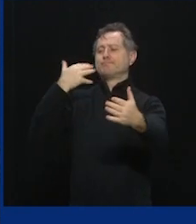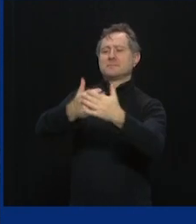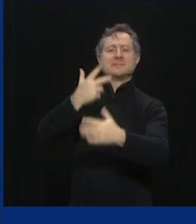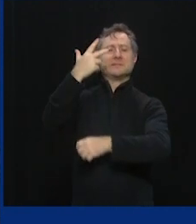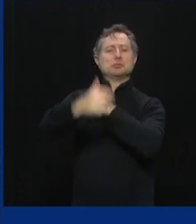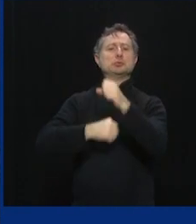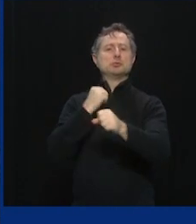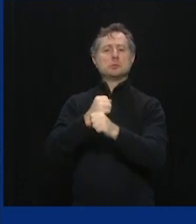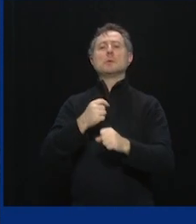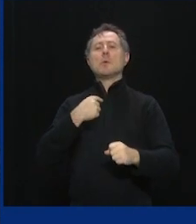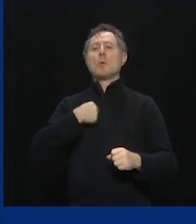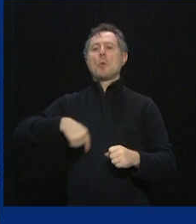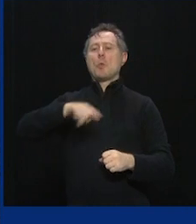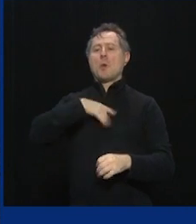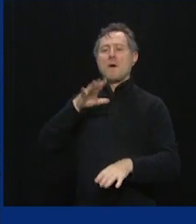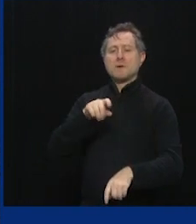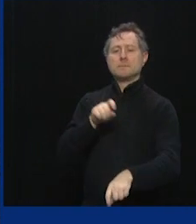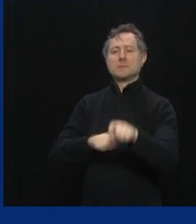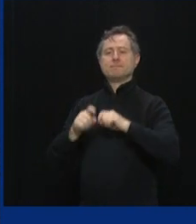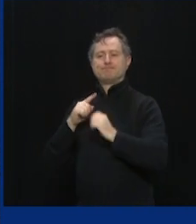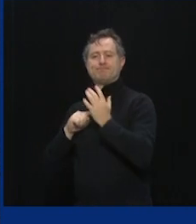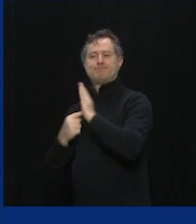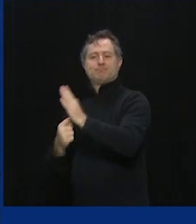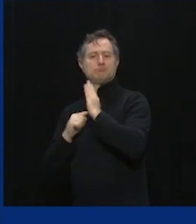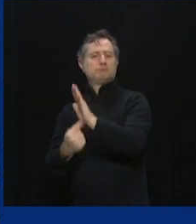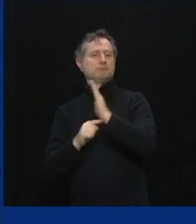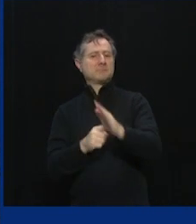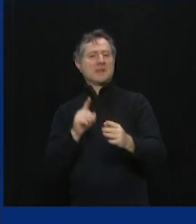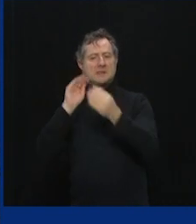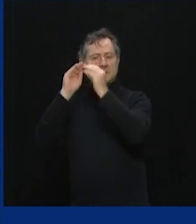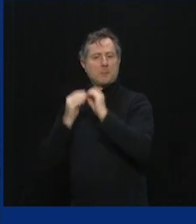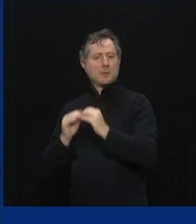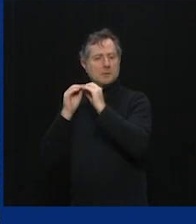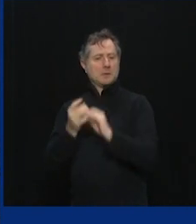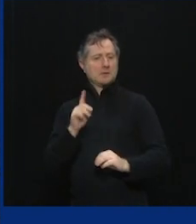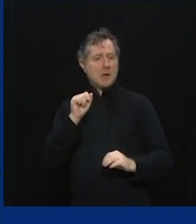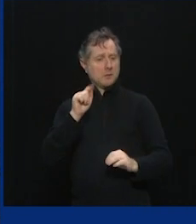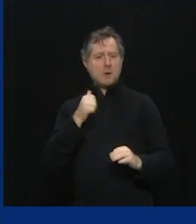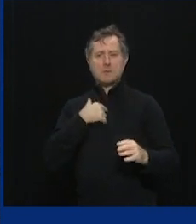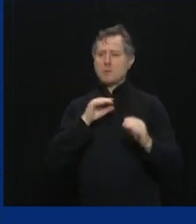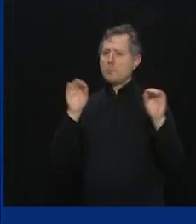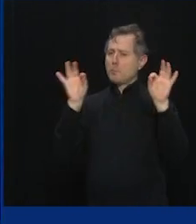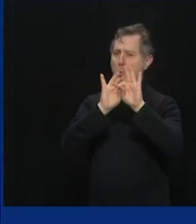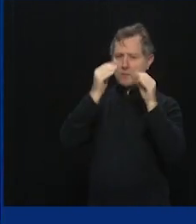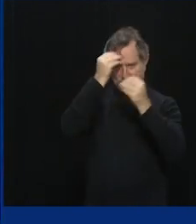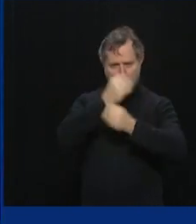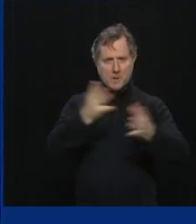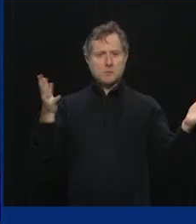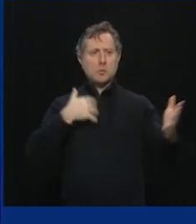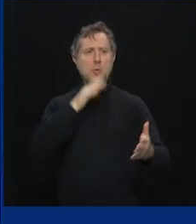So transparency is important. We're going to sign a couple bills today, and then I'll give the update.